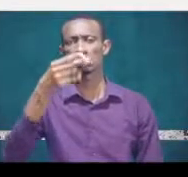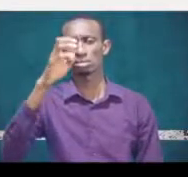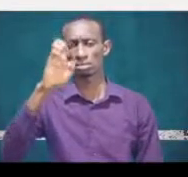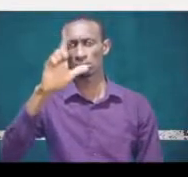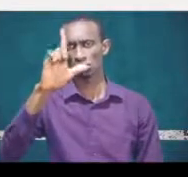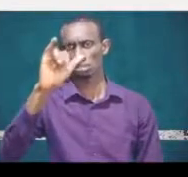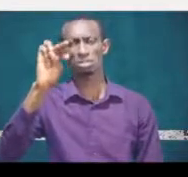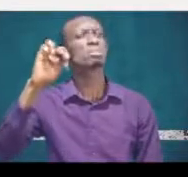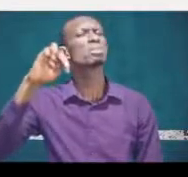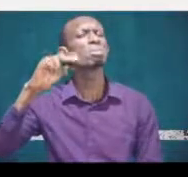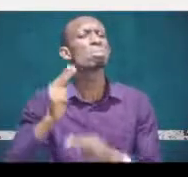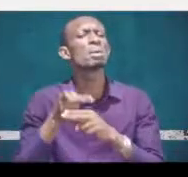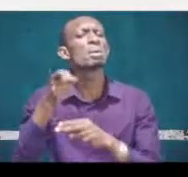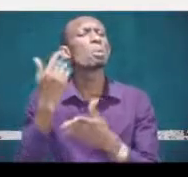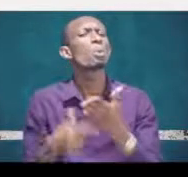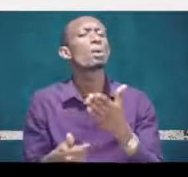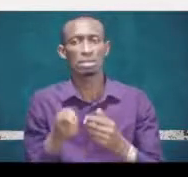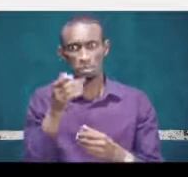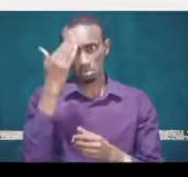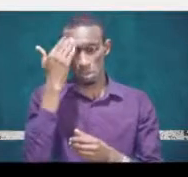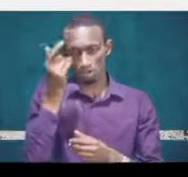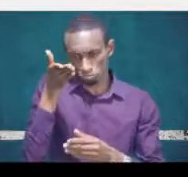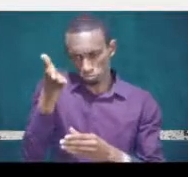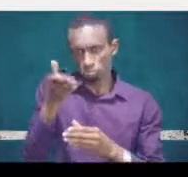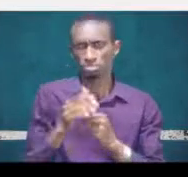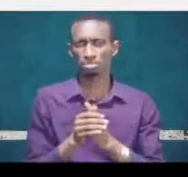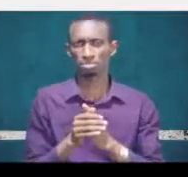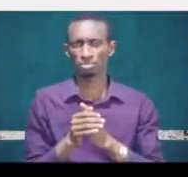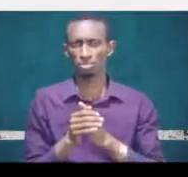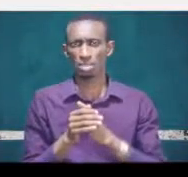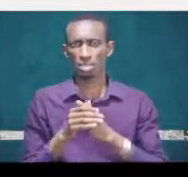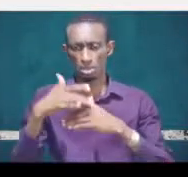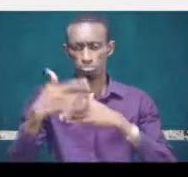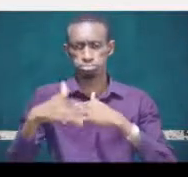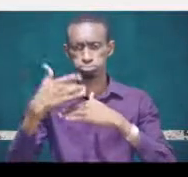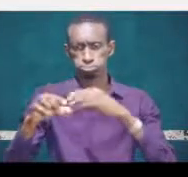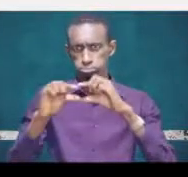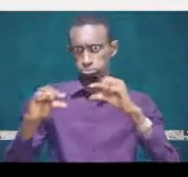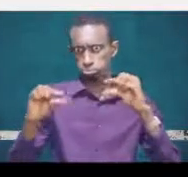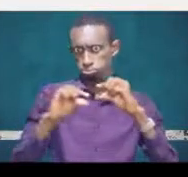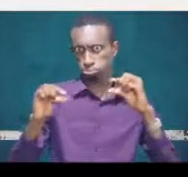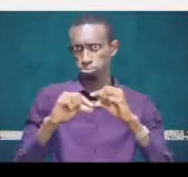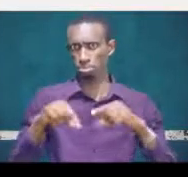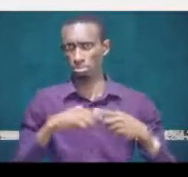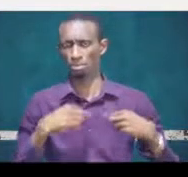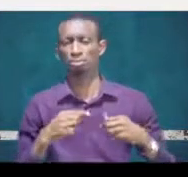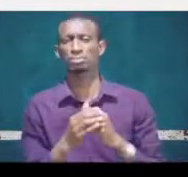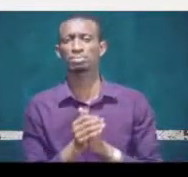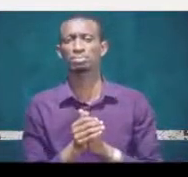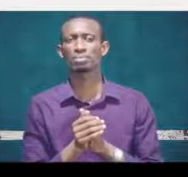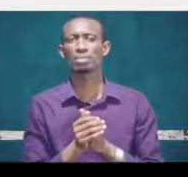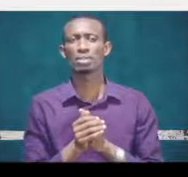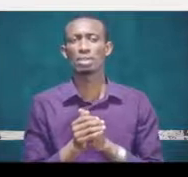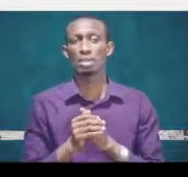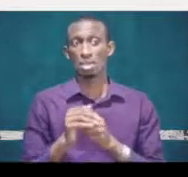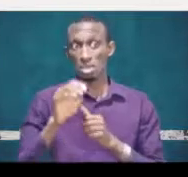inside blood vessels. Epithelium are outside, and then endothelium are inside.